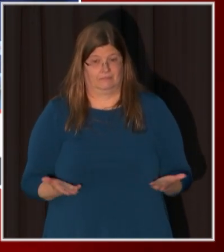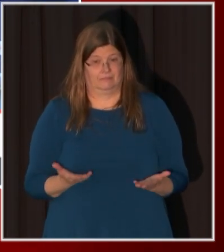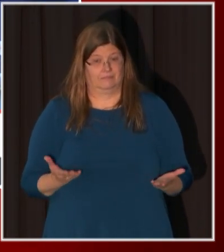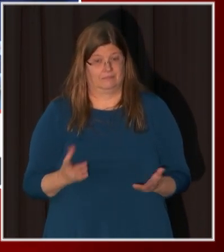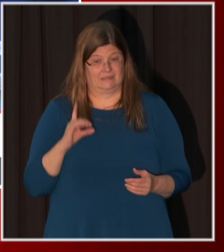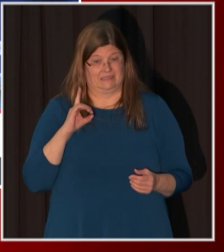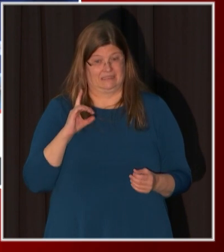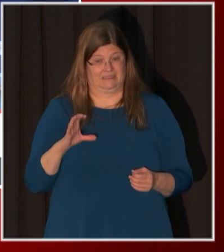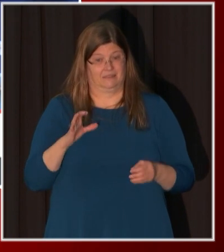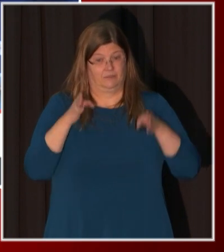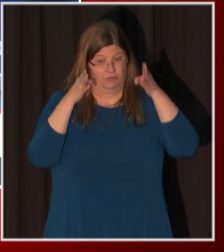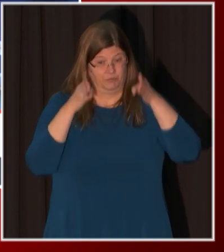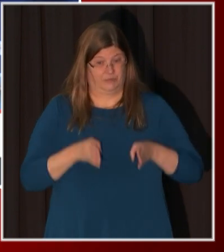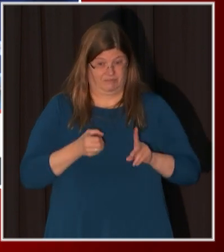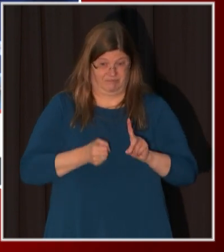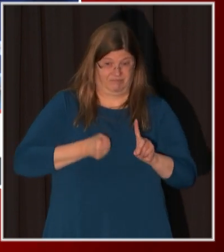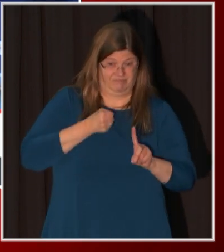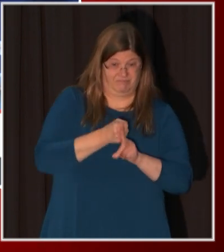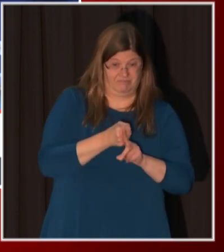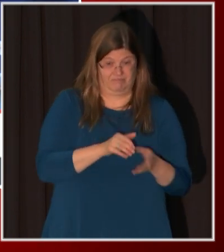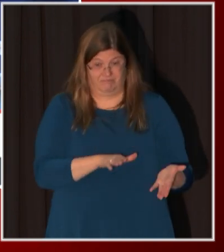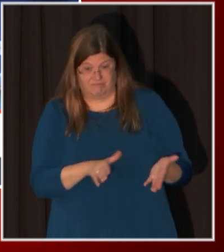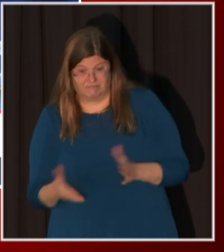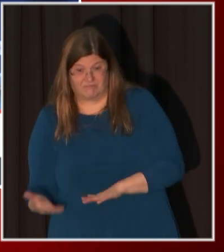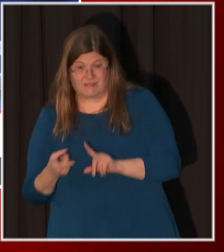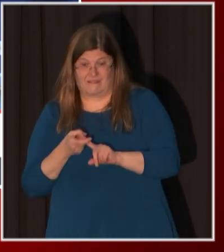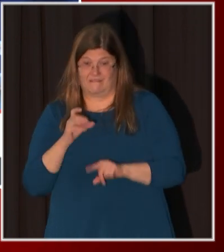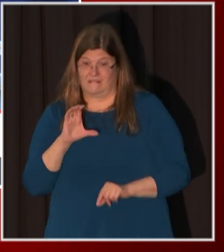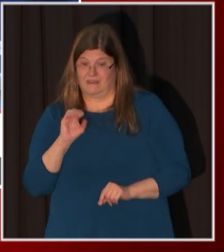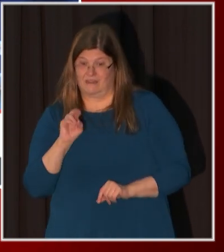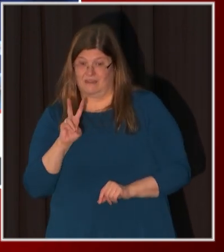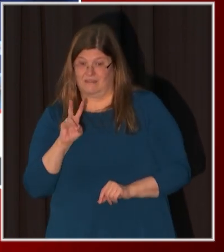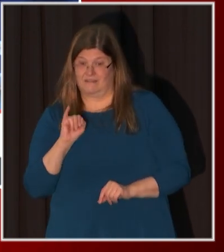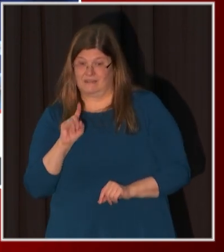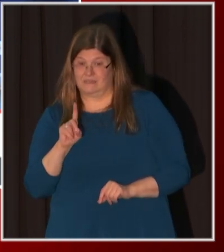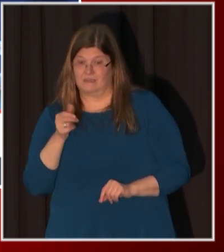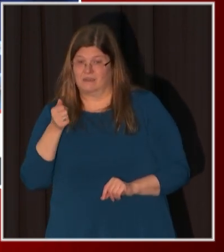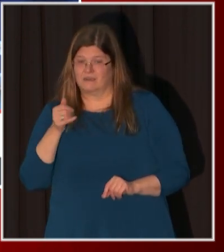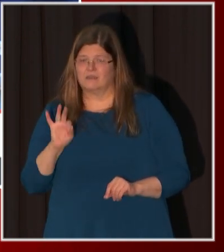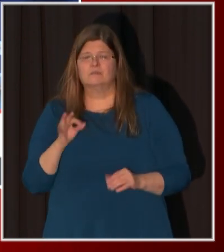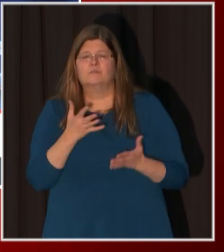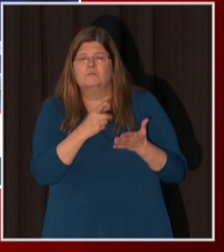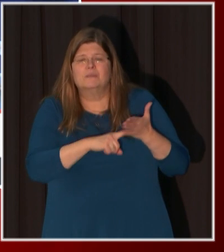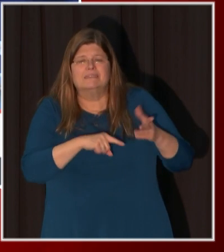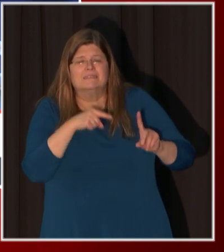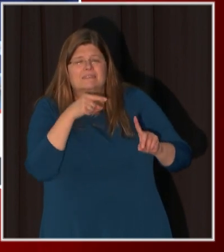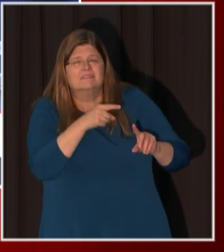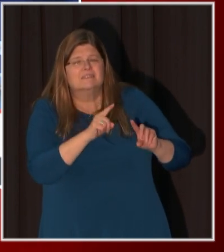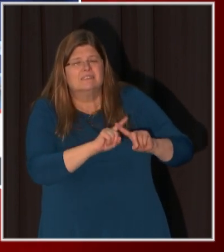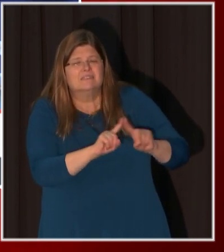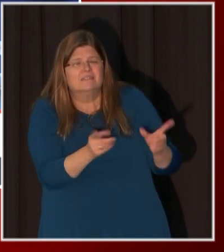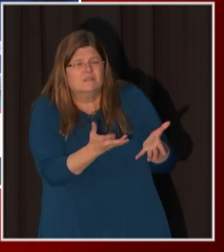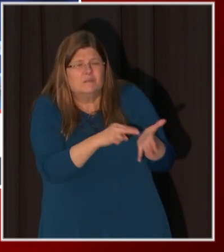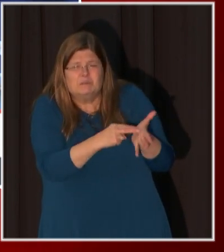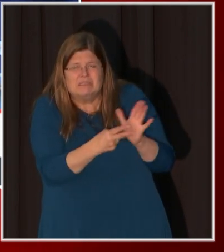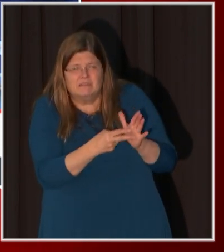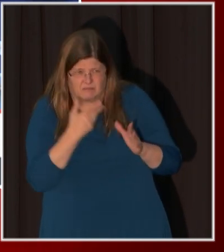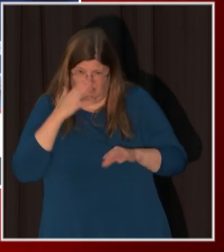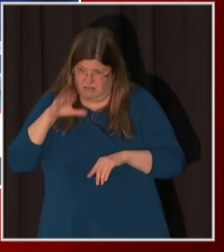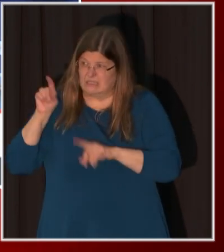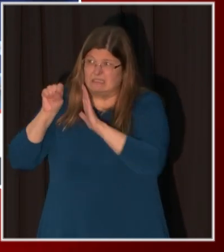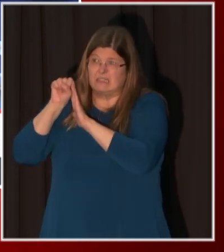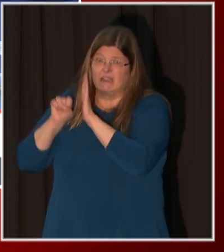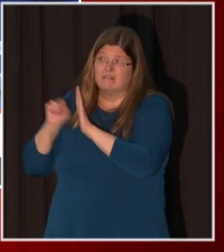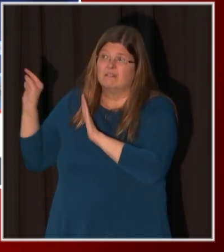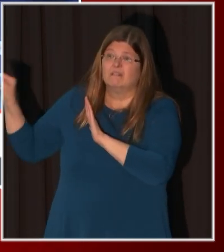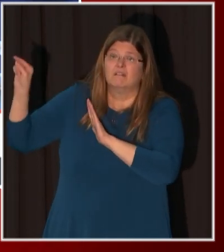was reading over the weekend that some states are defining deaths differently. Is everybody in DC that is listed as a COVID death somebody who tested